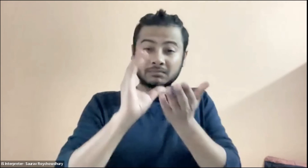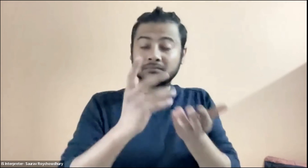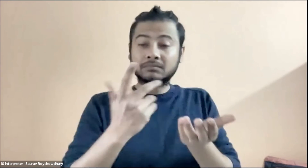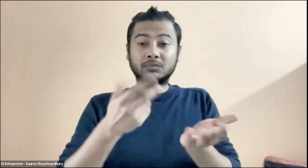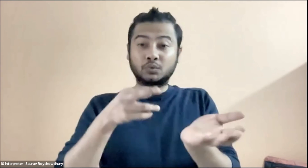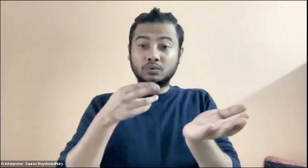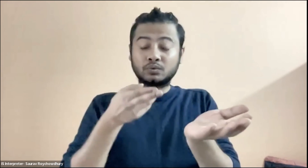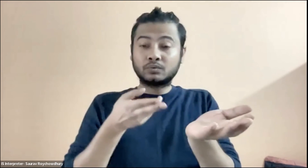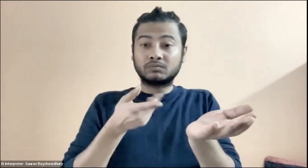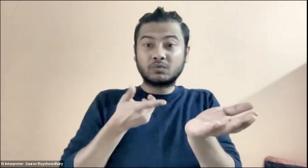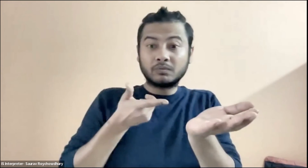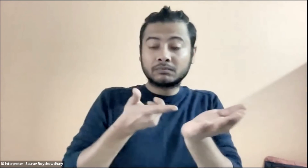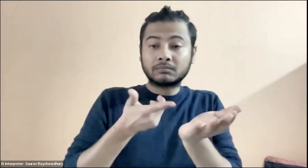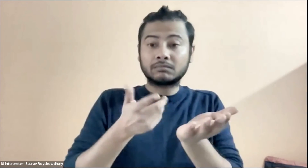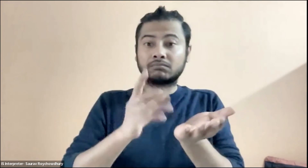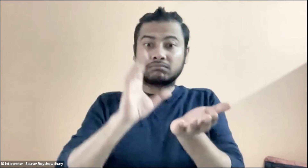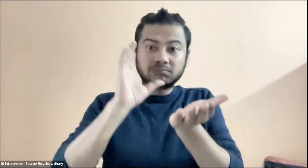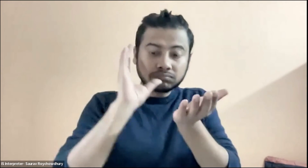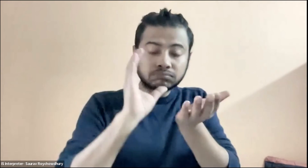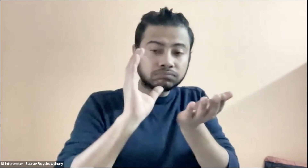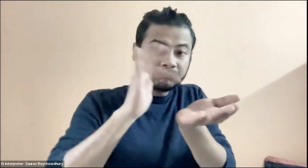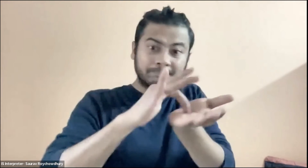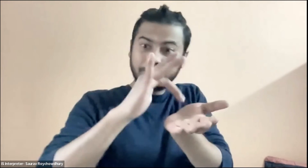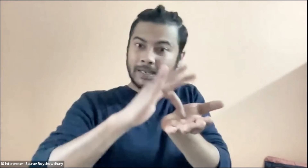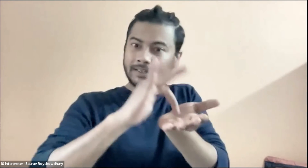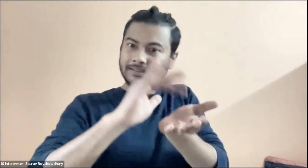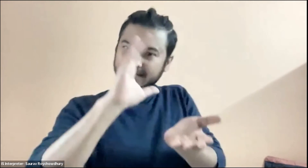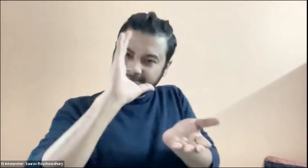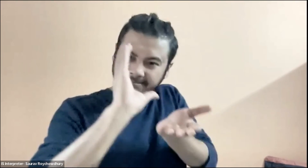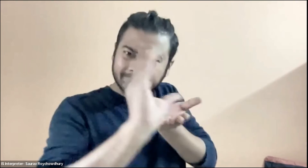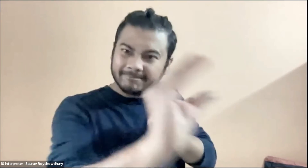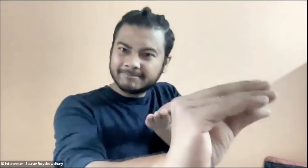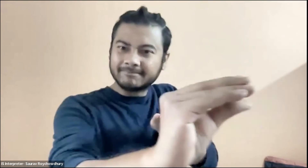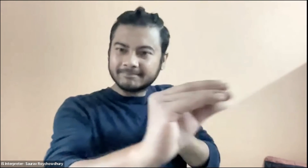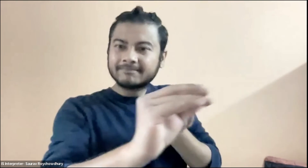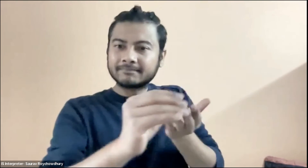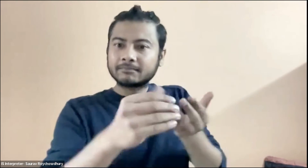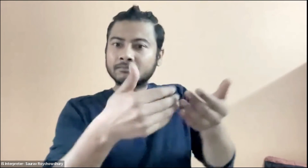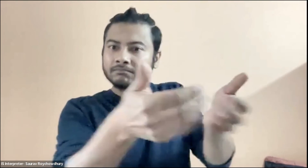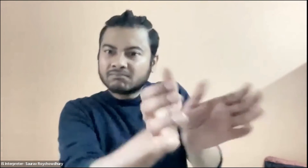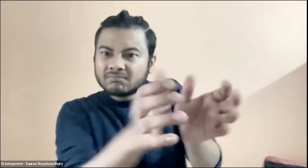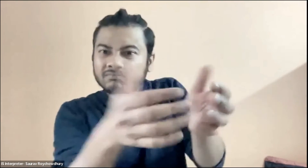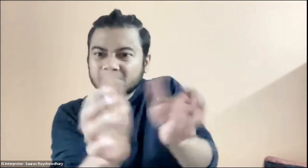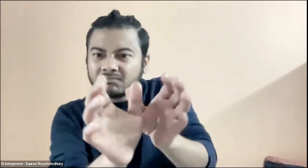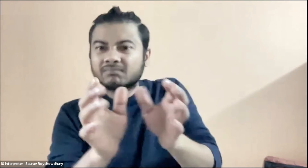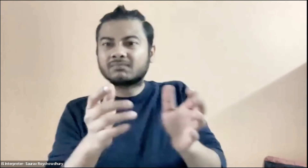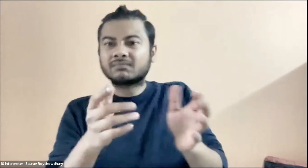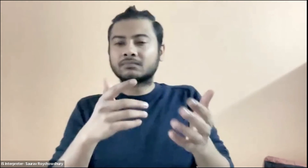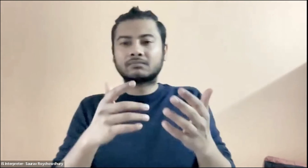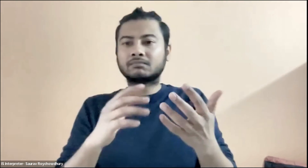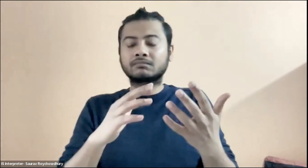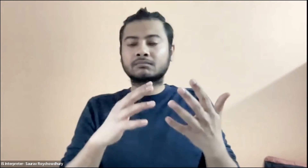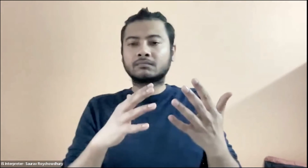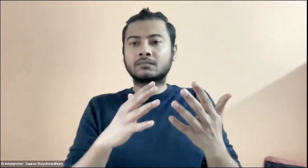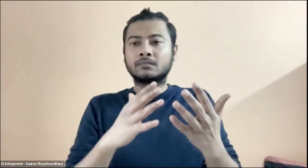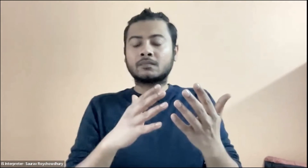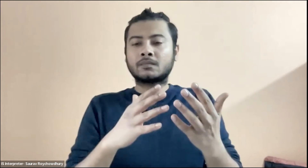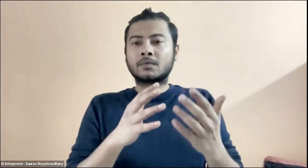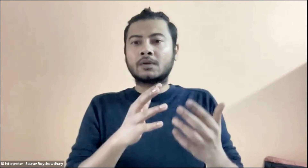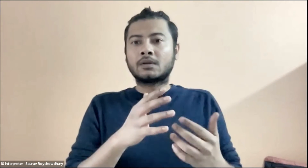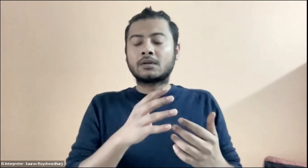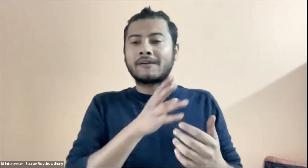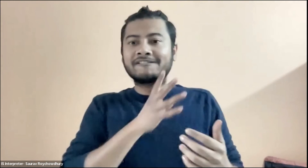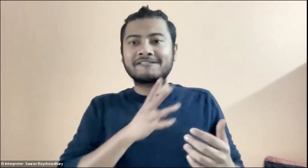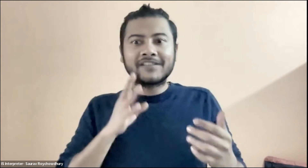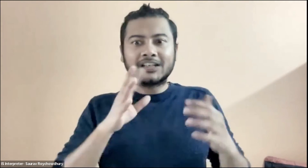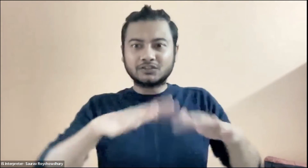And it's not necessarily a case of, as Abhijit, you said again, this idea of we do something in a pilot